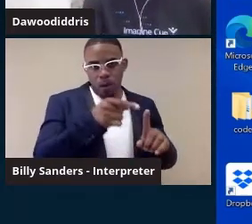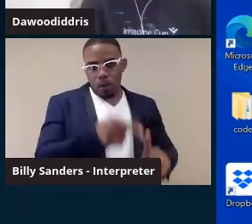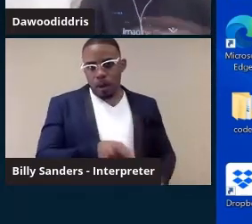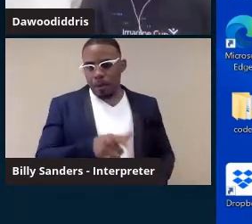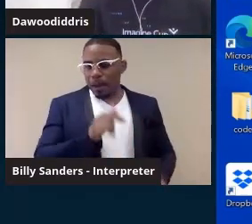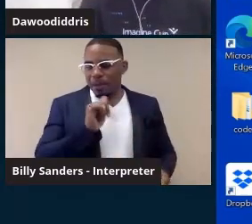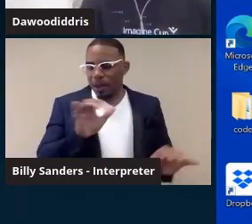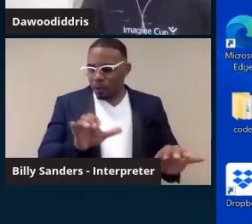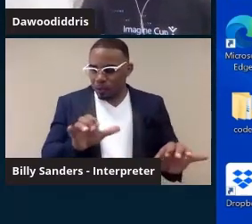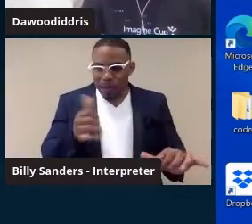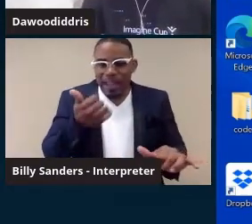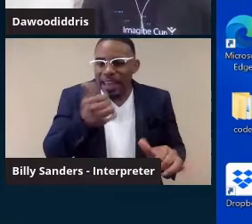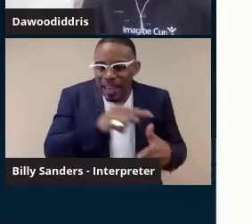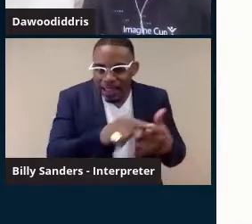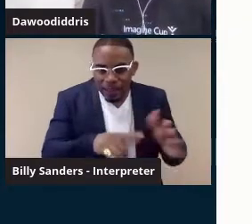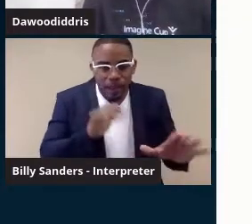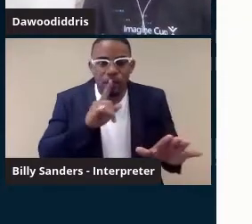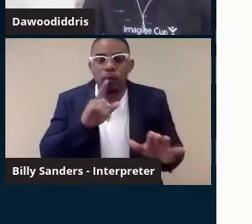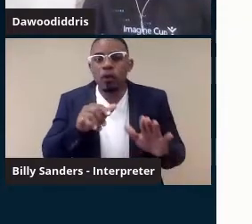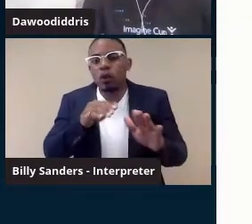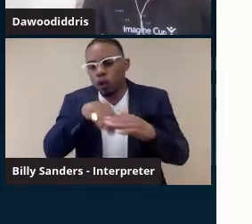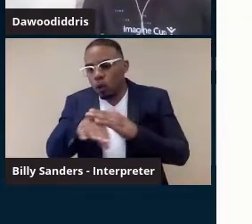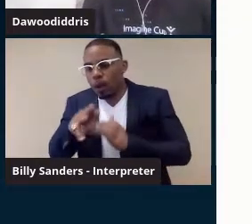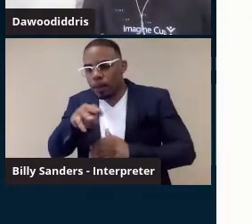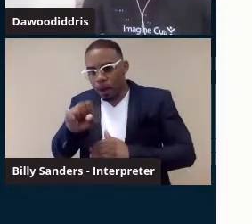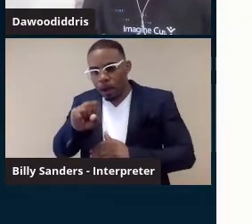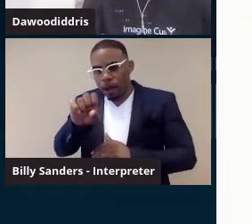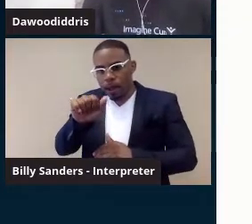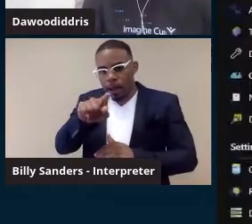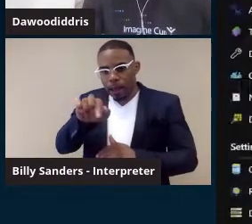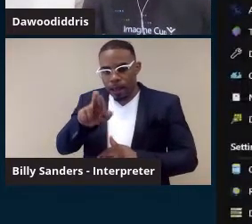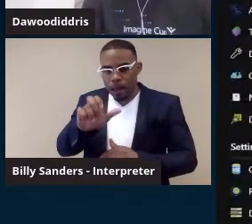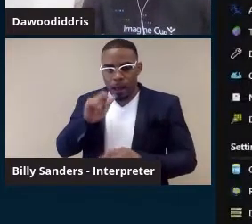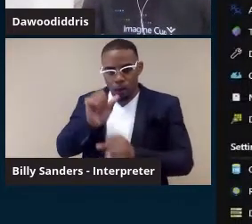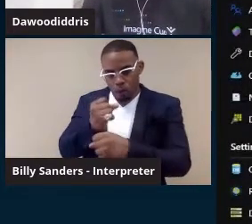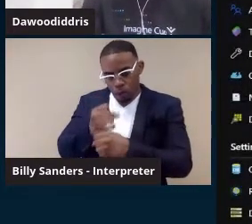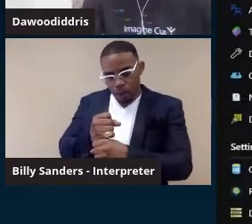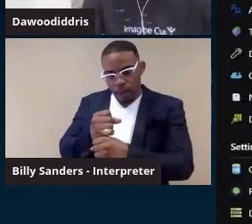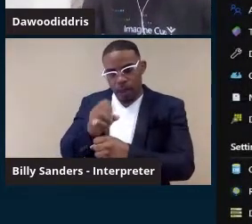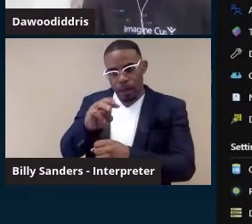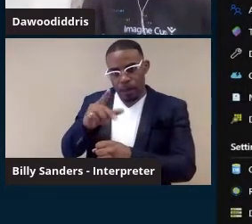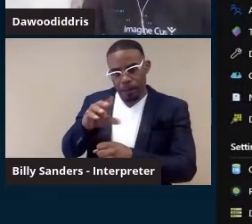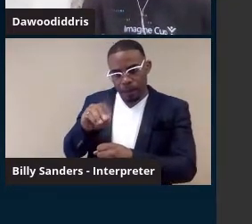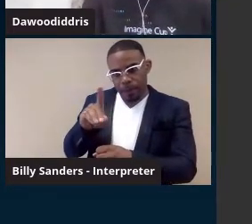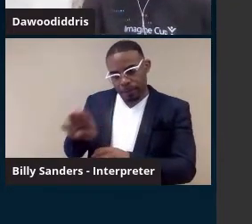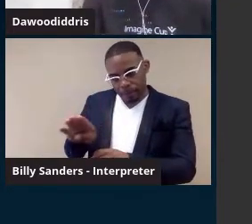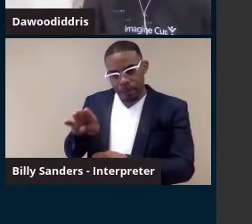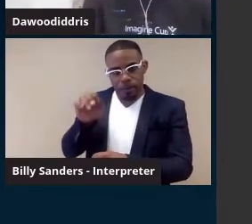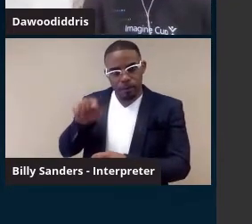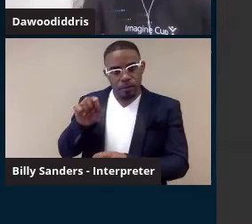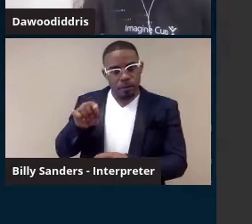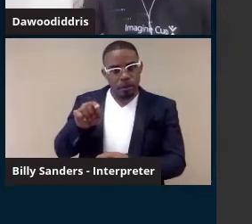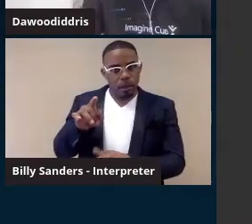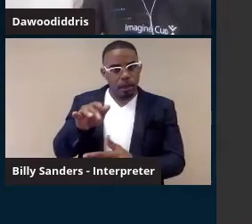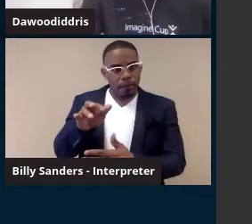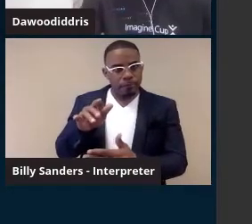not going to do any of that. I'm just going to go into Microsoft Azure, and then I'll create a MongoDB